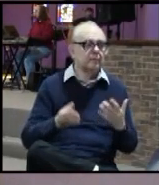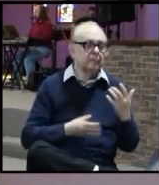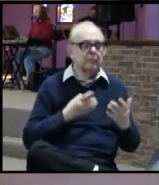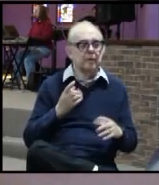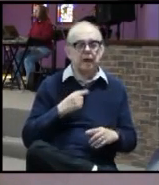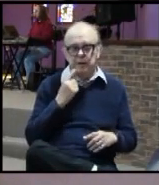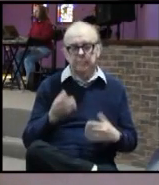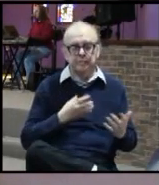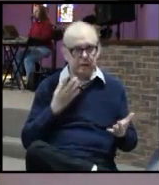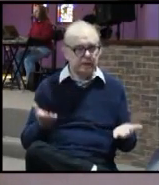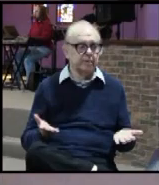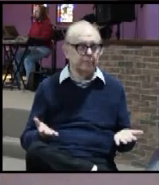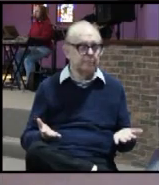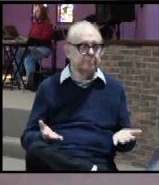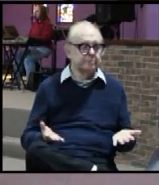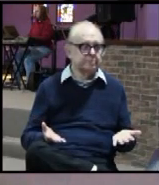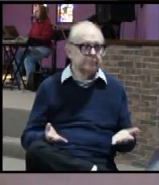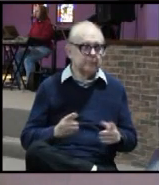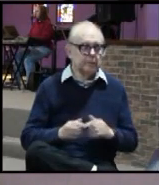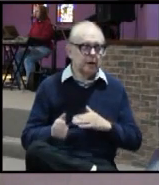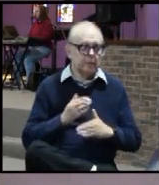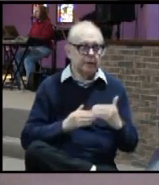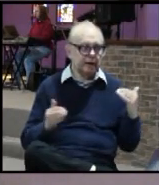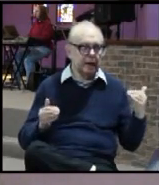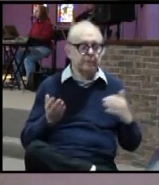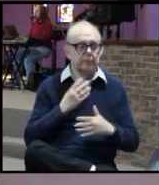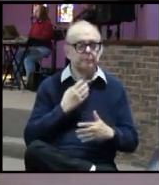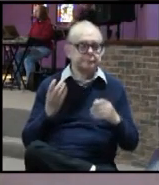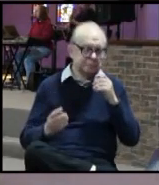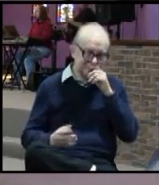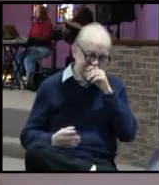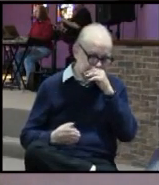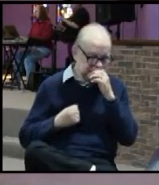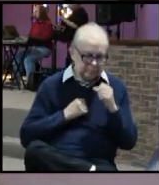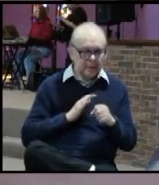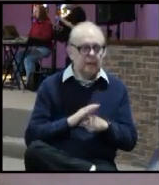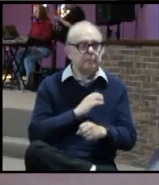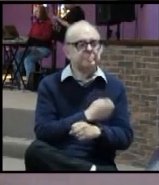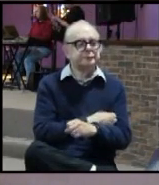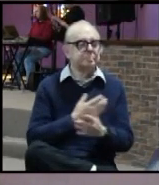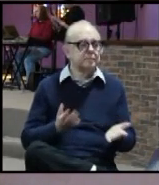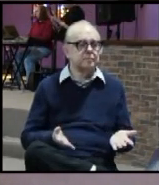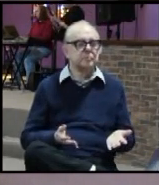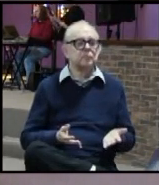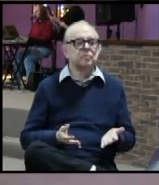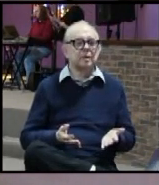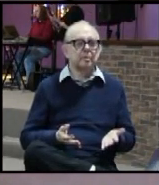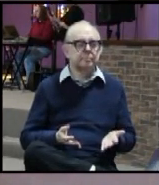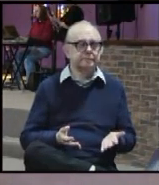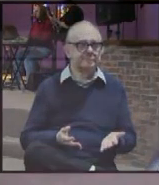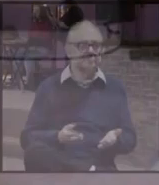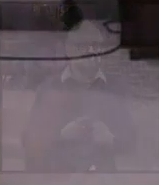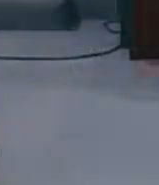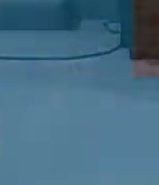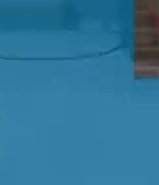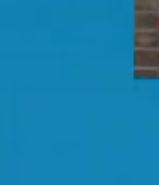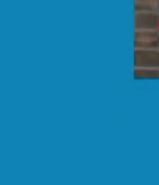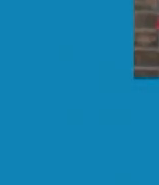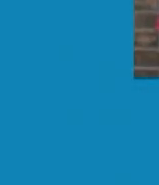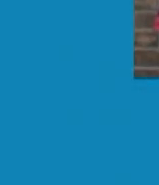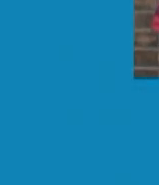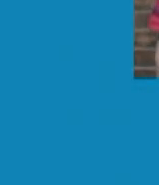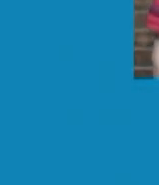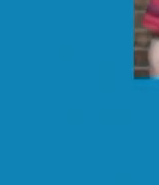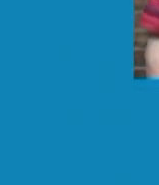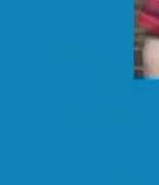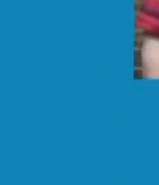here, but I'll tell you what, I will be shouting there. I may not have enough energy here, but you'll know I'm gone. Oh, this is Pastor Chuck